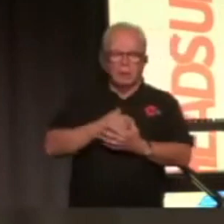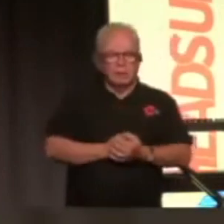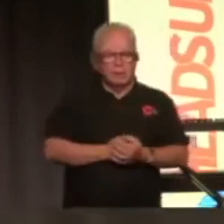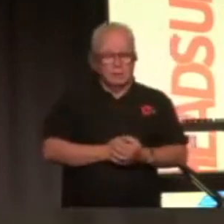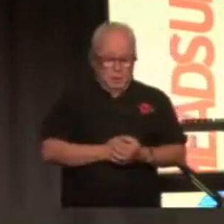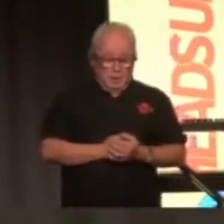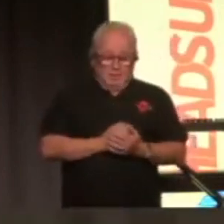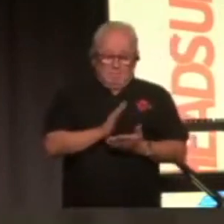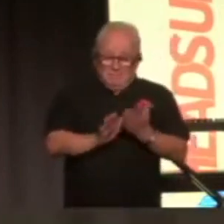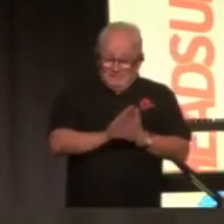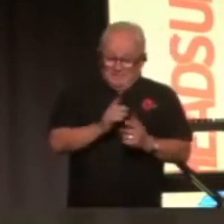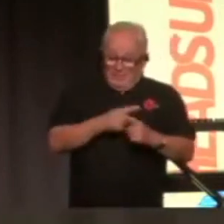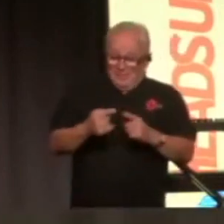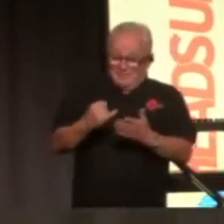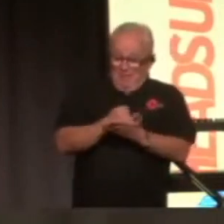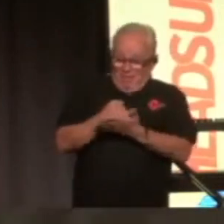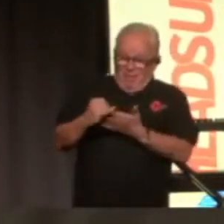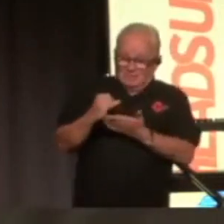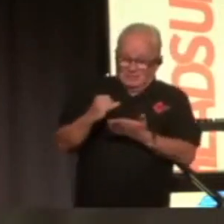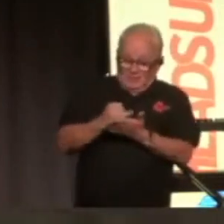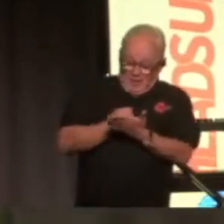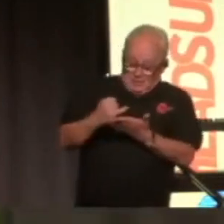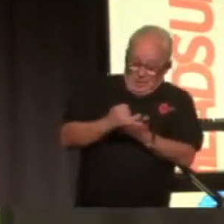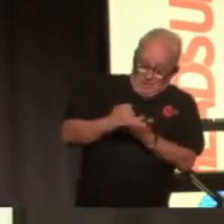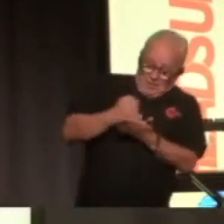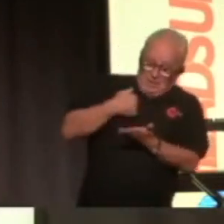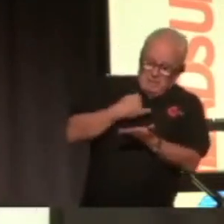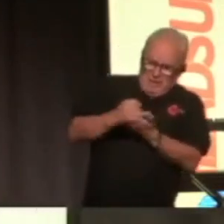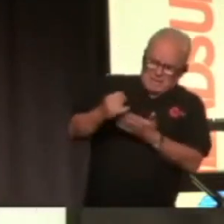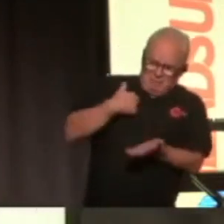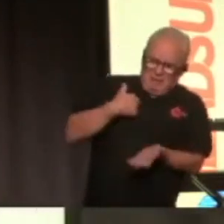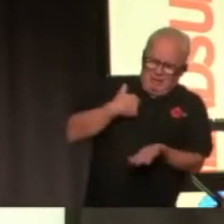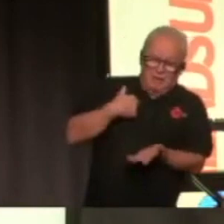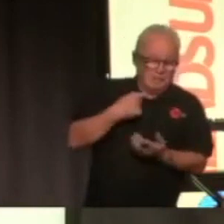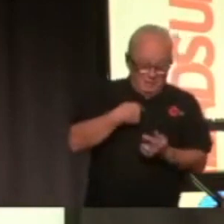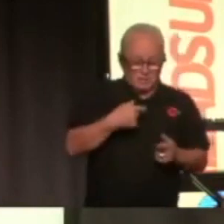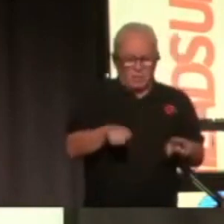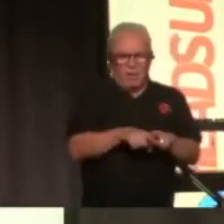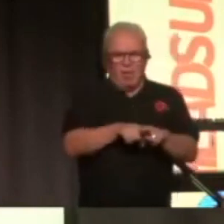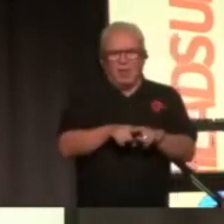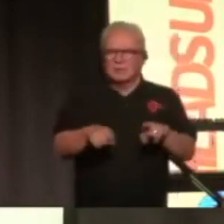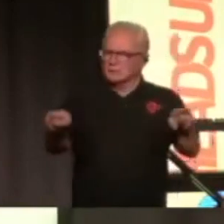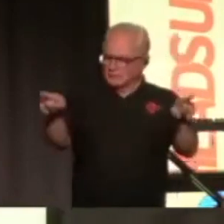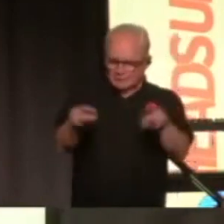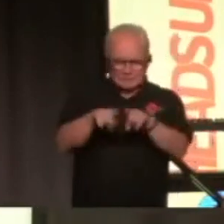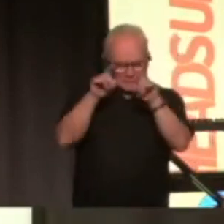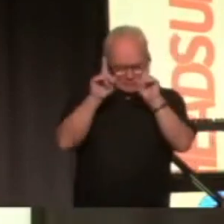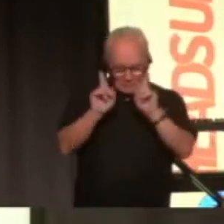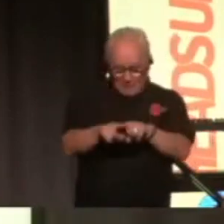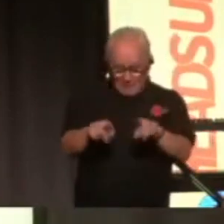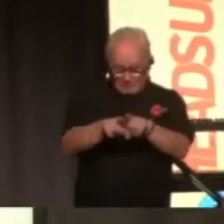The things that are coming against you and were coming against me are coming against what you